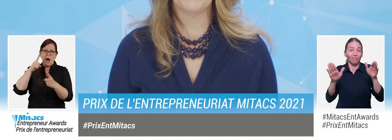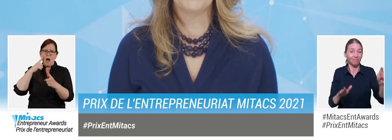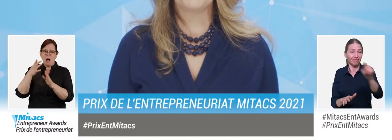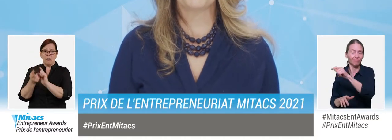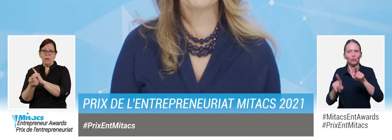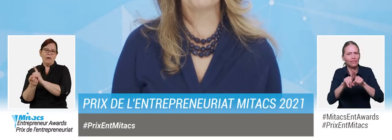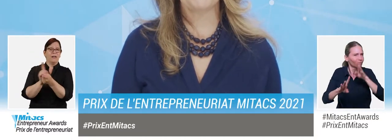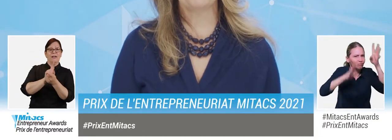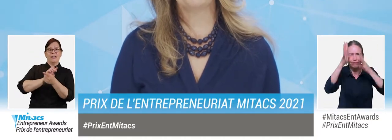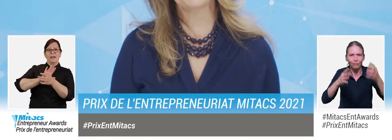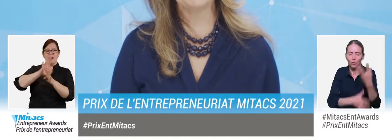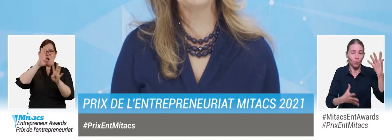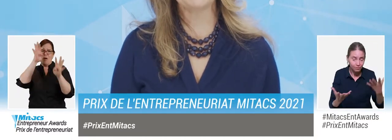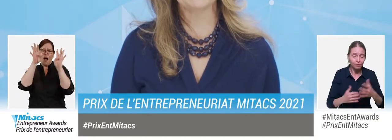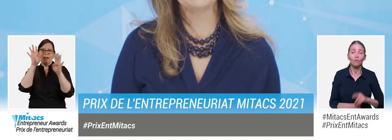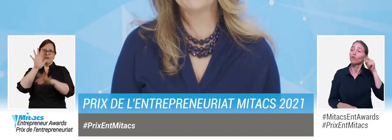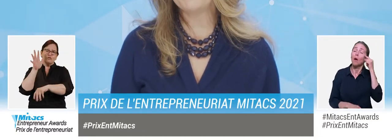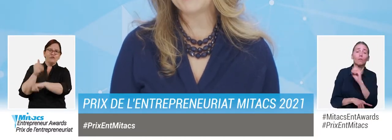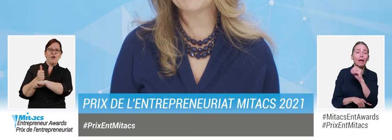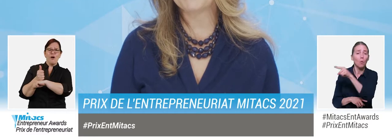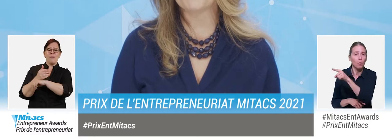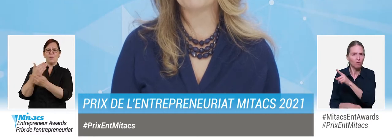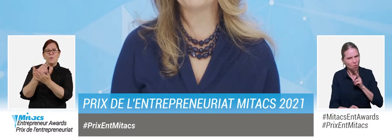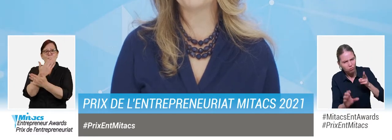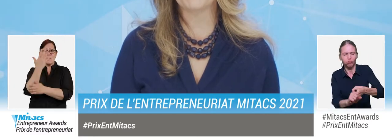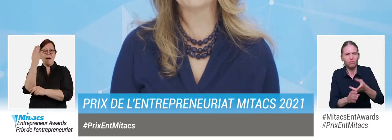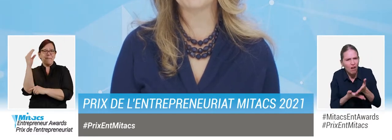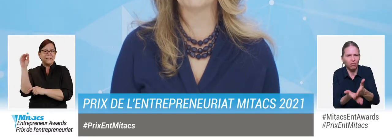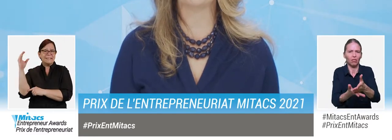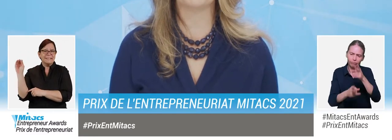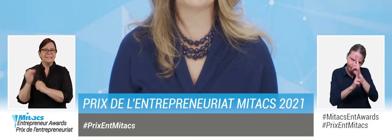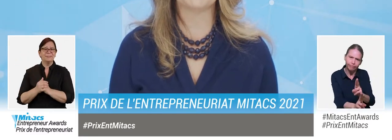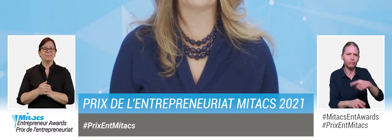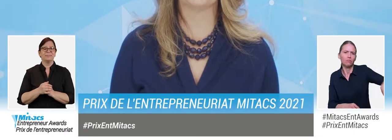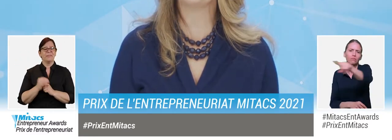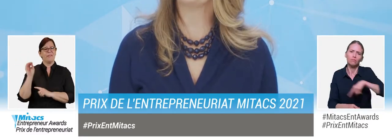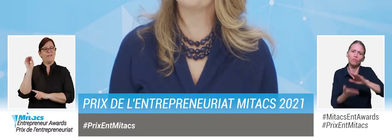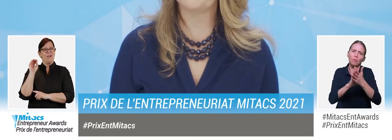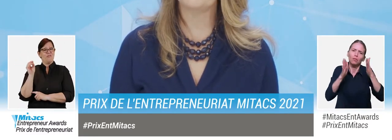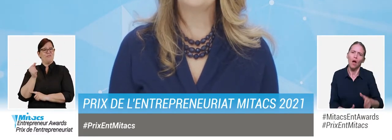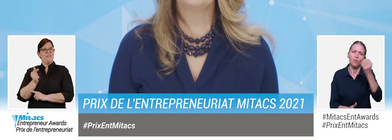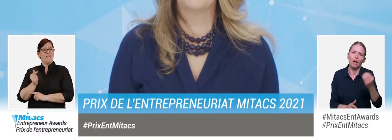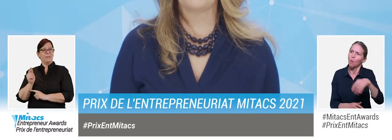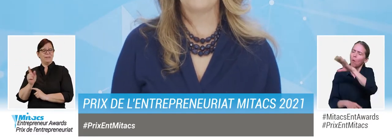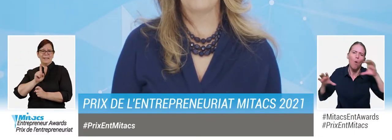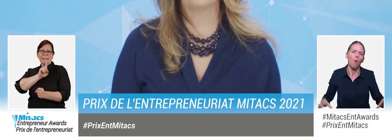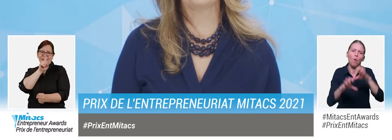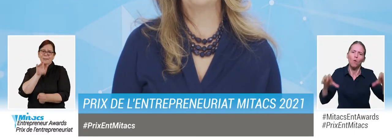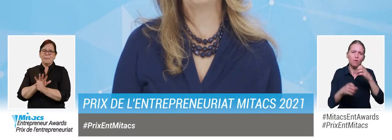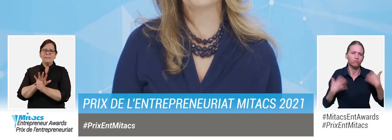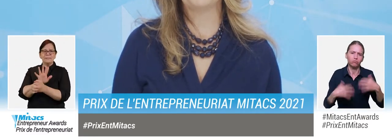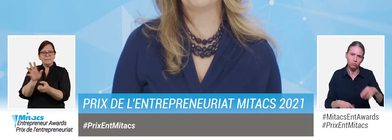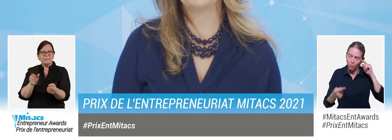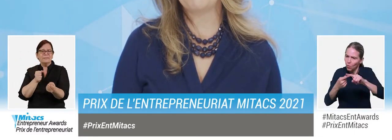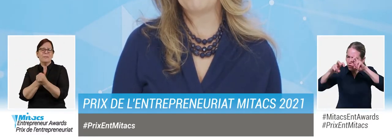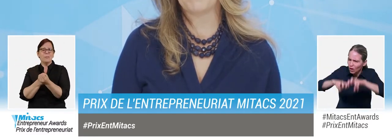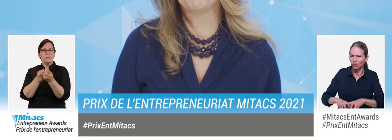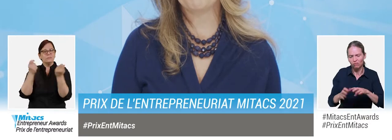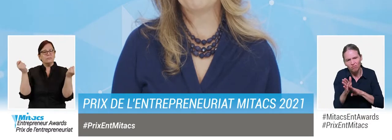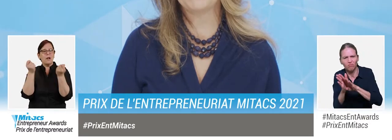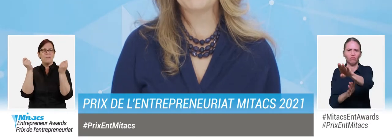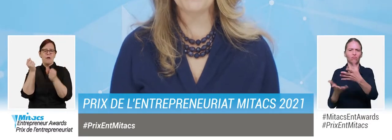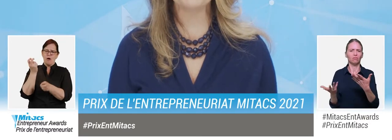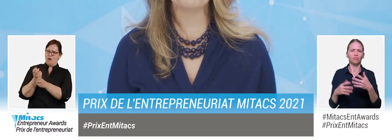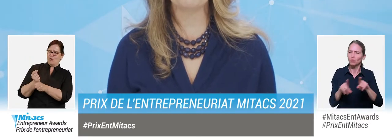program. Je souhaite vous réitérer l'invitation à vous joindre à la conversation sur Twitter alors que nous poursuivons